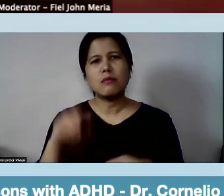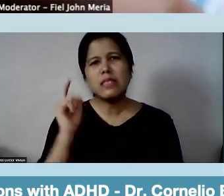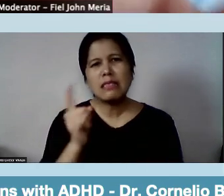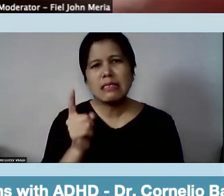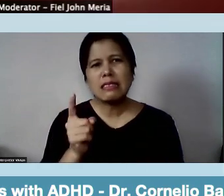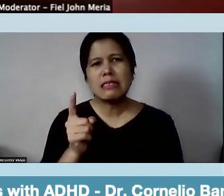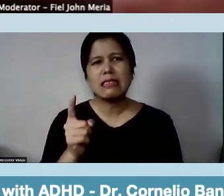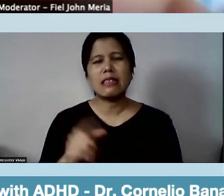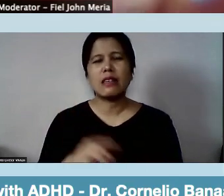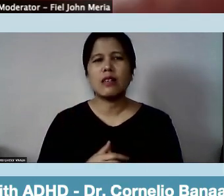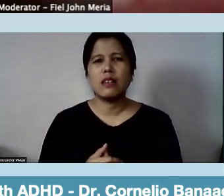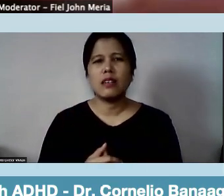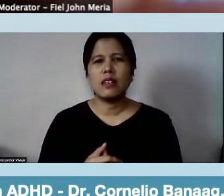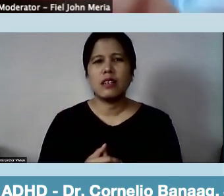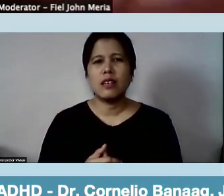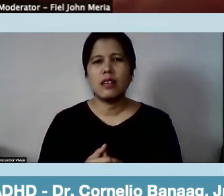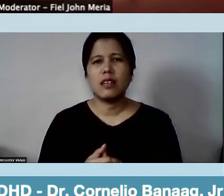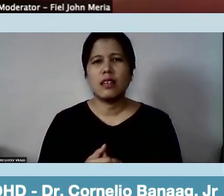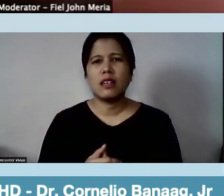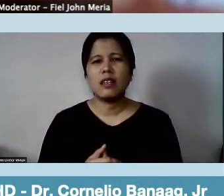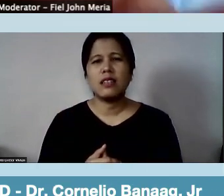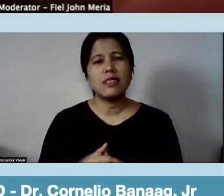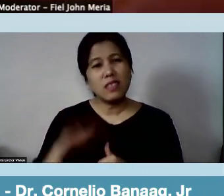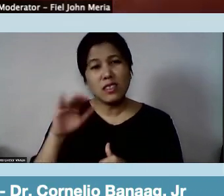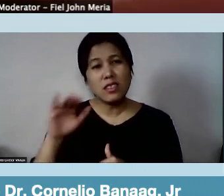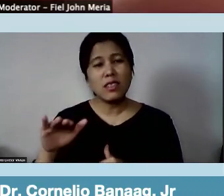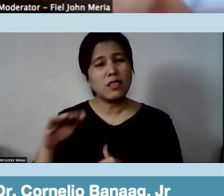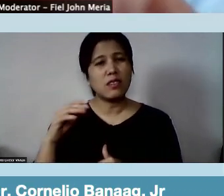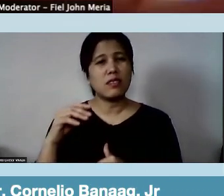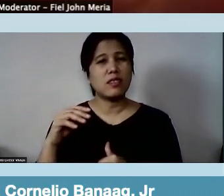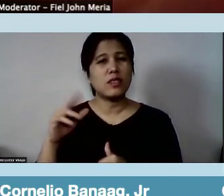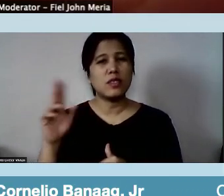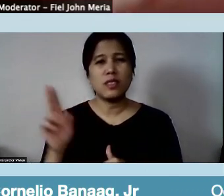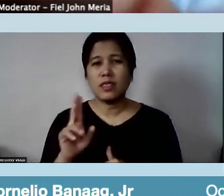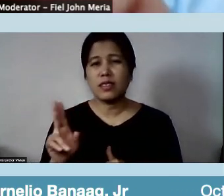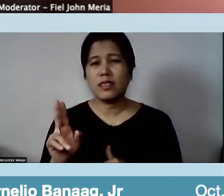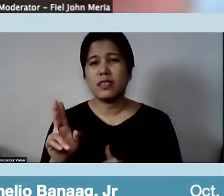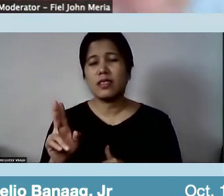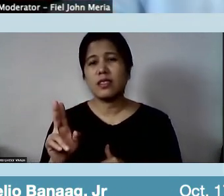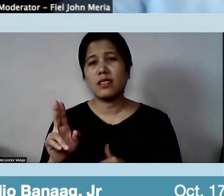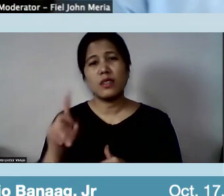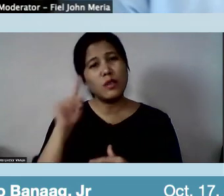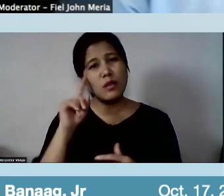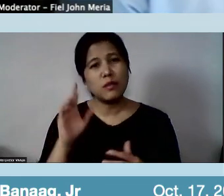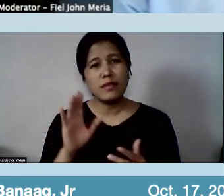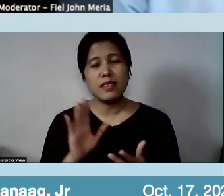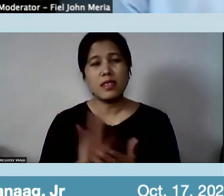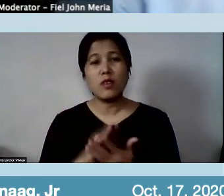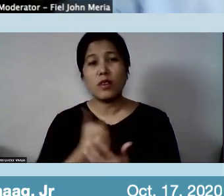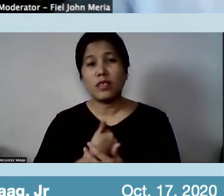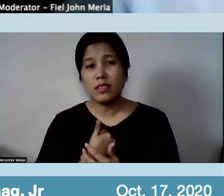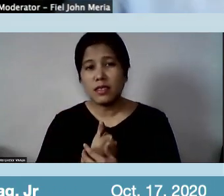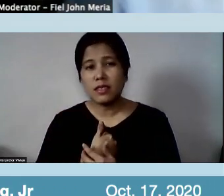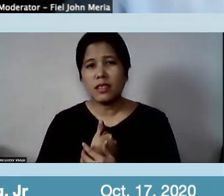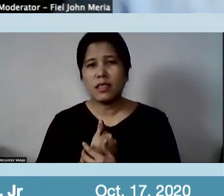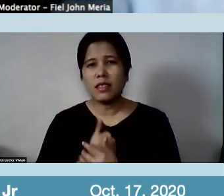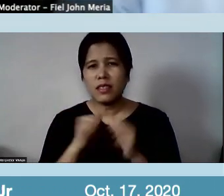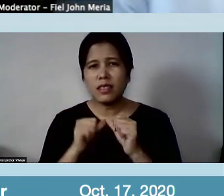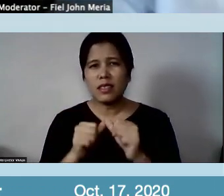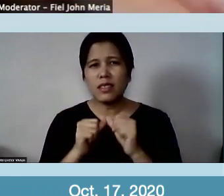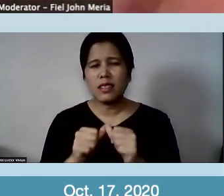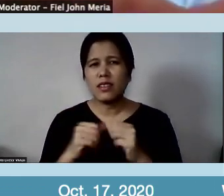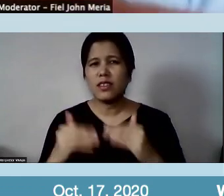tayo hindi mo ito makuha? Diba? The child will now lose their belief in themselves and can't move forward.